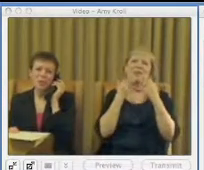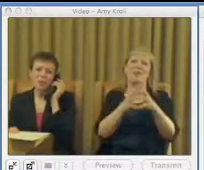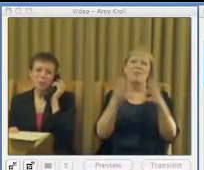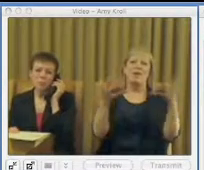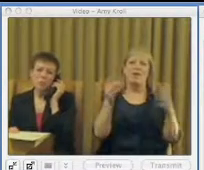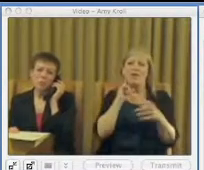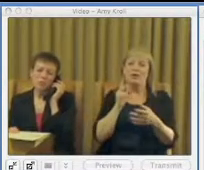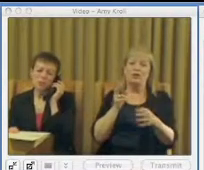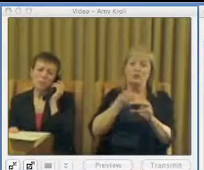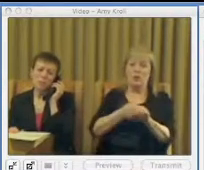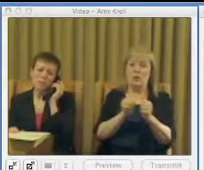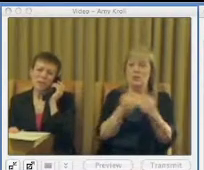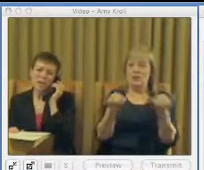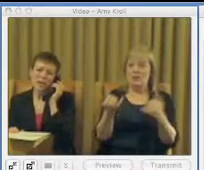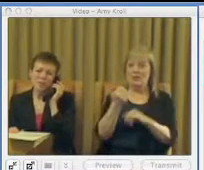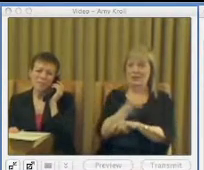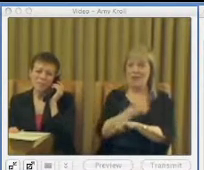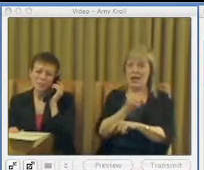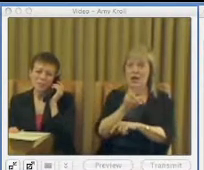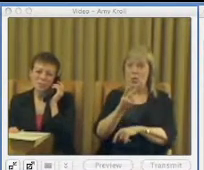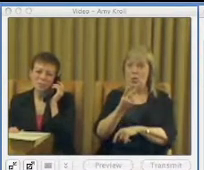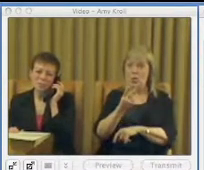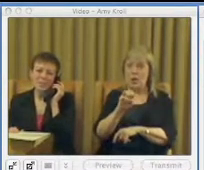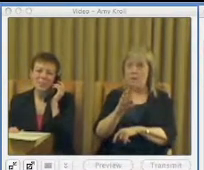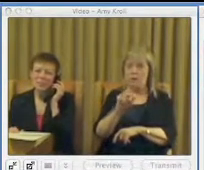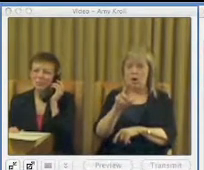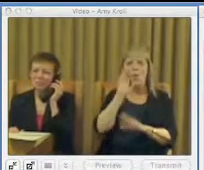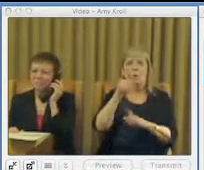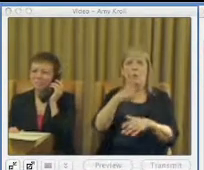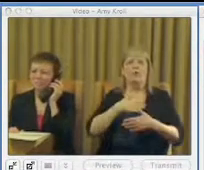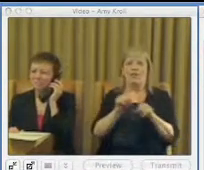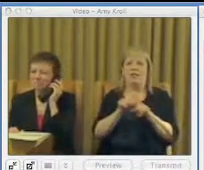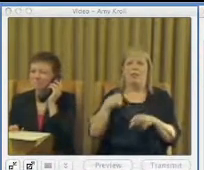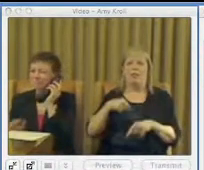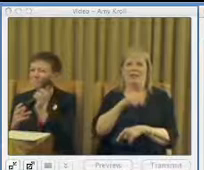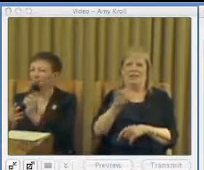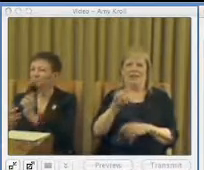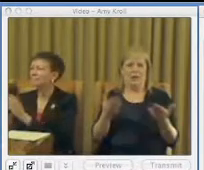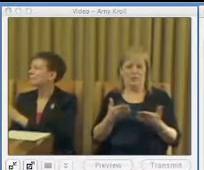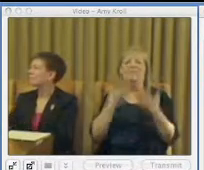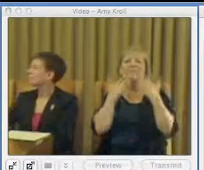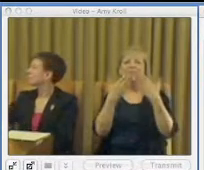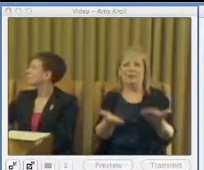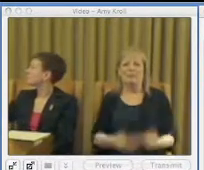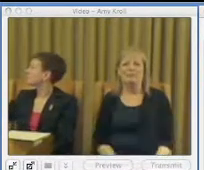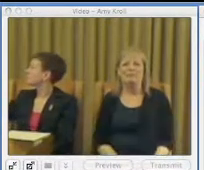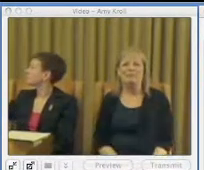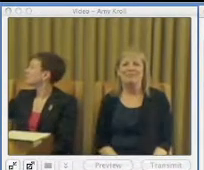joining us for this webinar. We hope that you've enjoyed it as much as we have here in the room. Thank you.